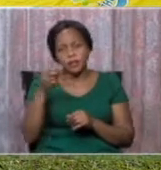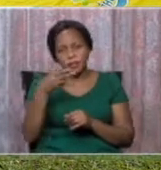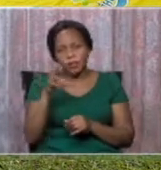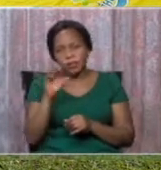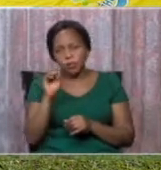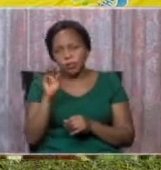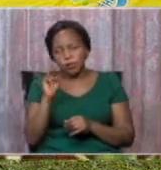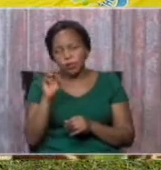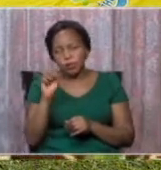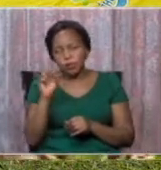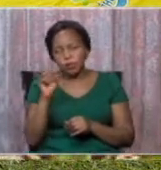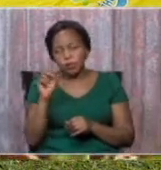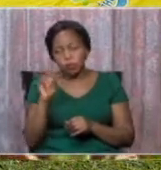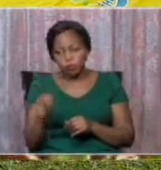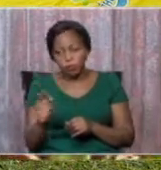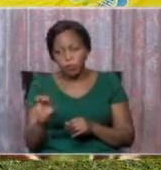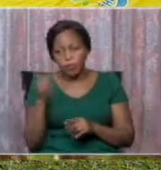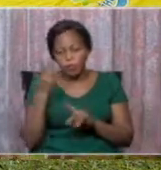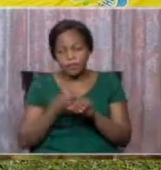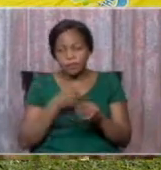when those body changes are happening,